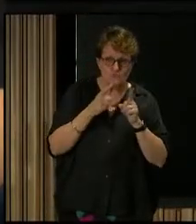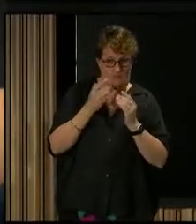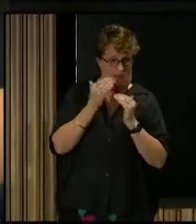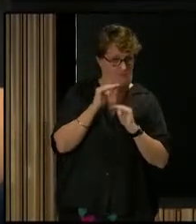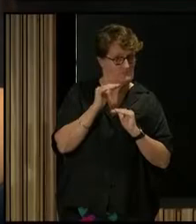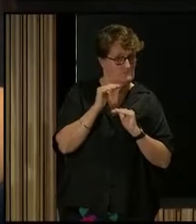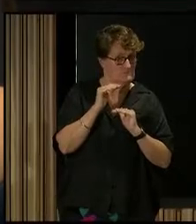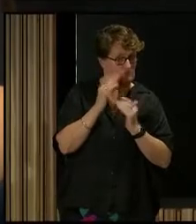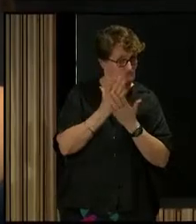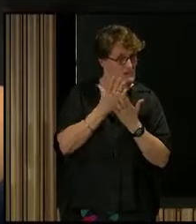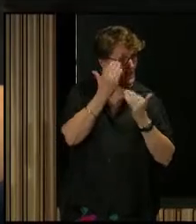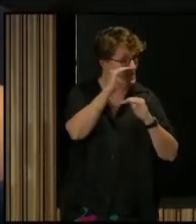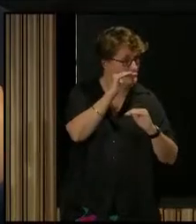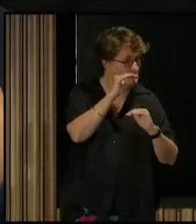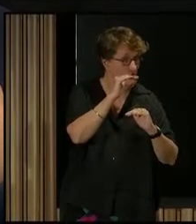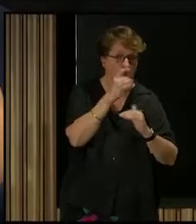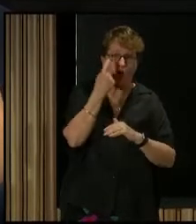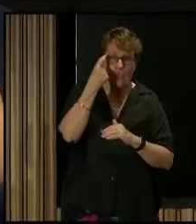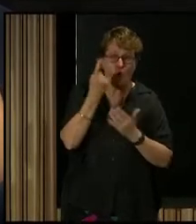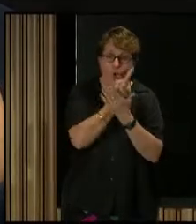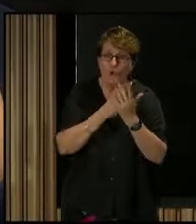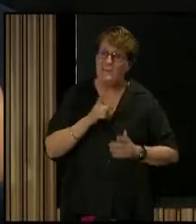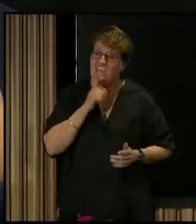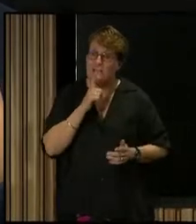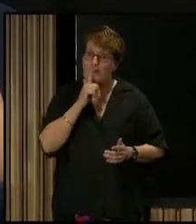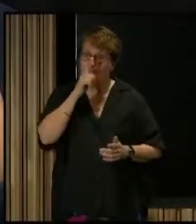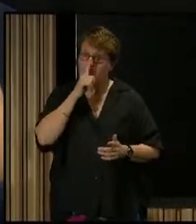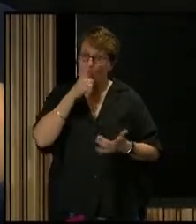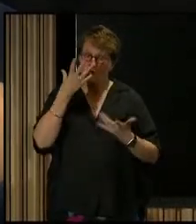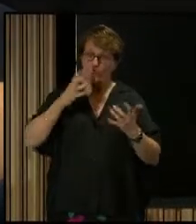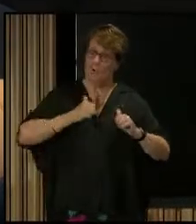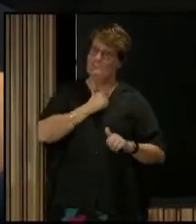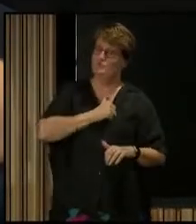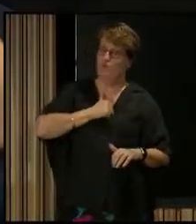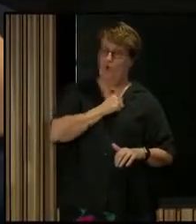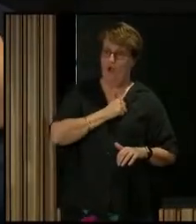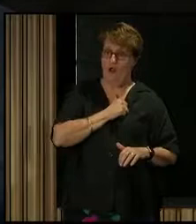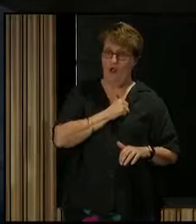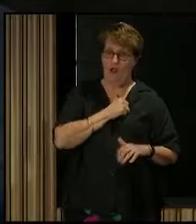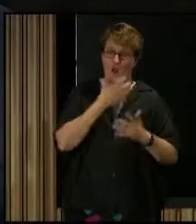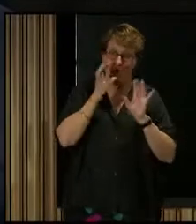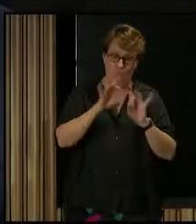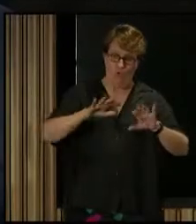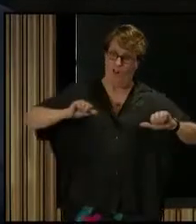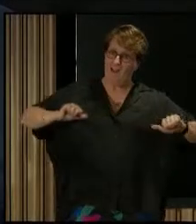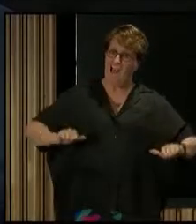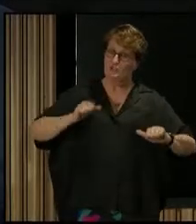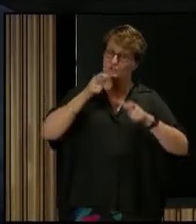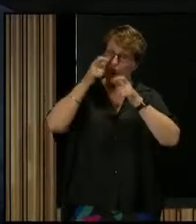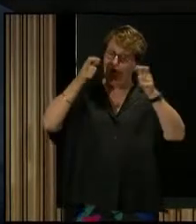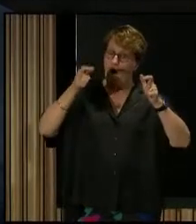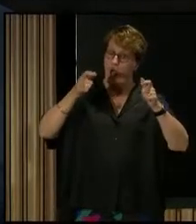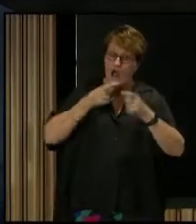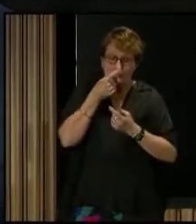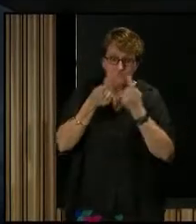I genuinely thought that only hearing people could enjoy being a part of it. And then when we put out our couch choir instructions, people were sending